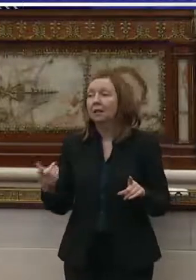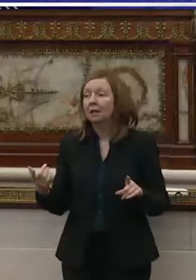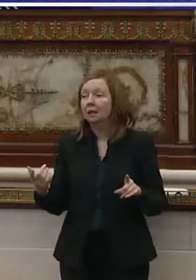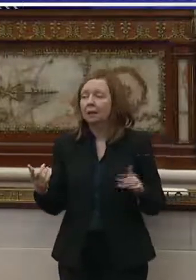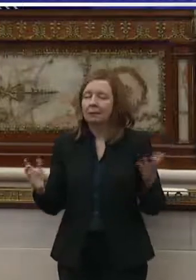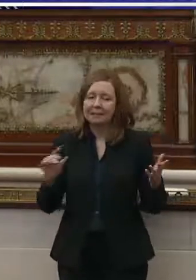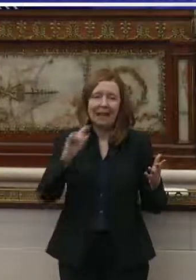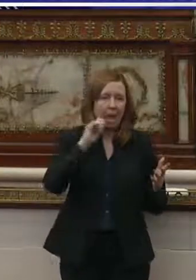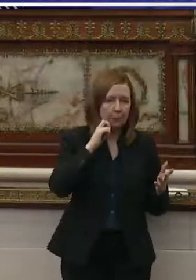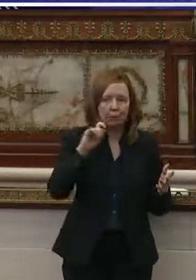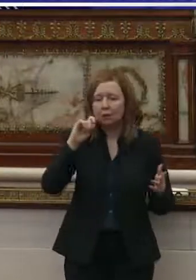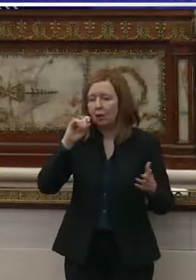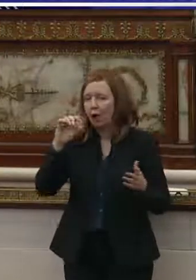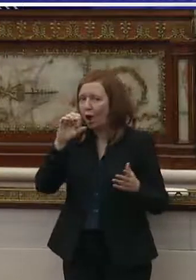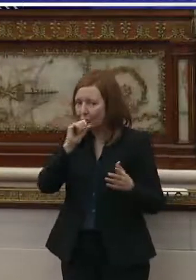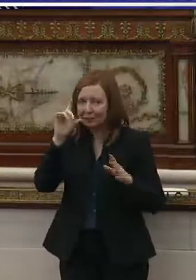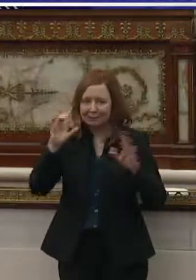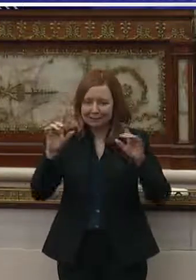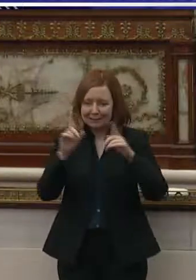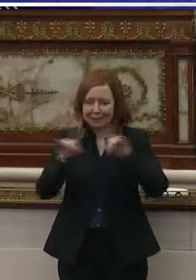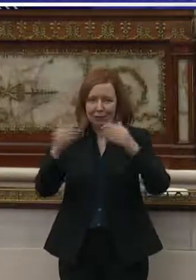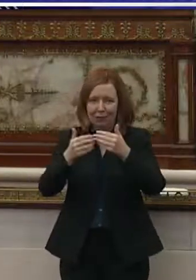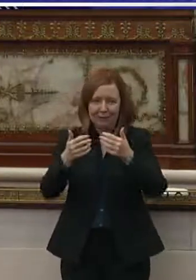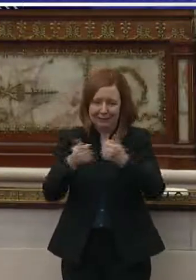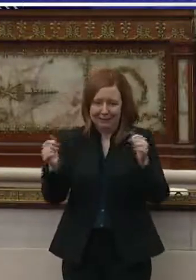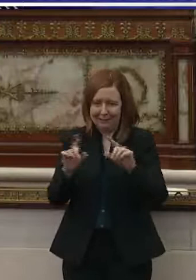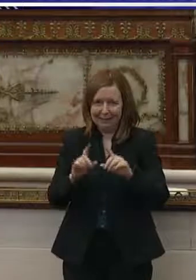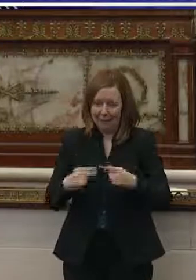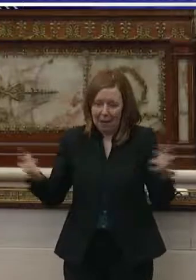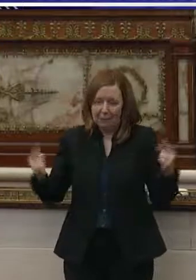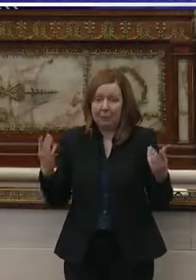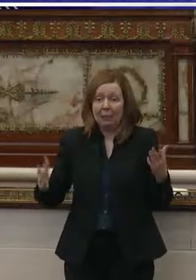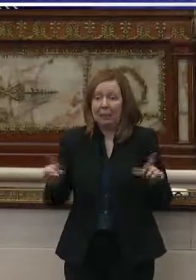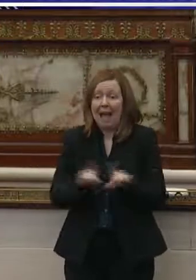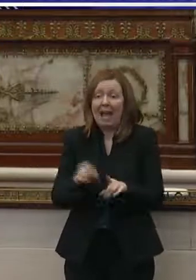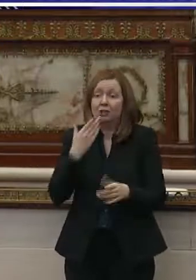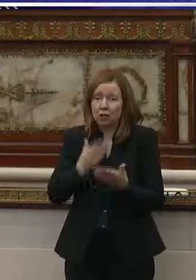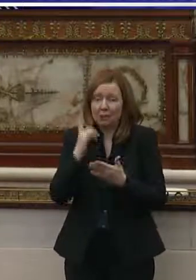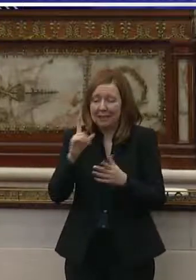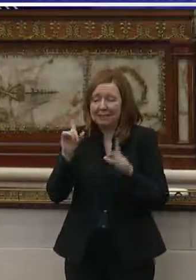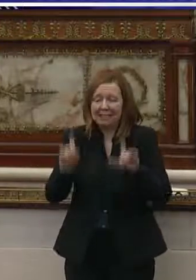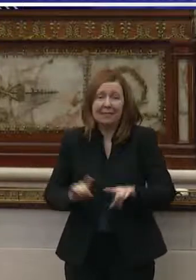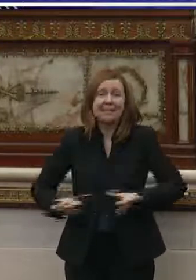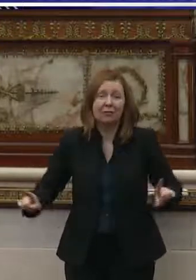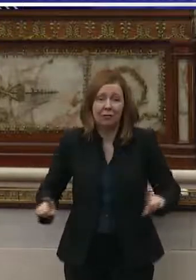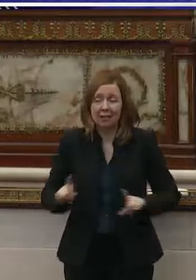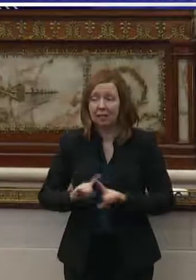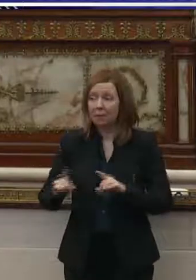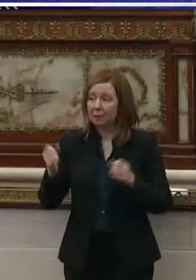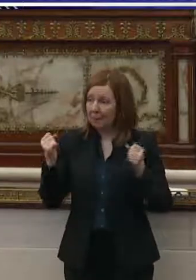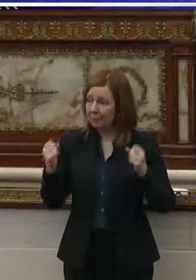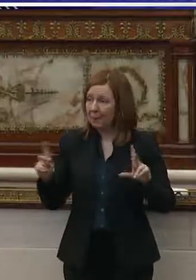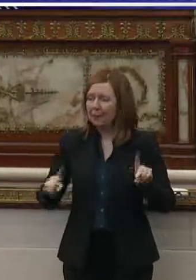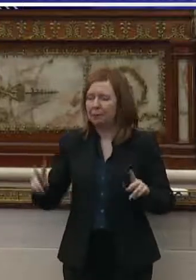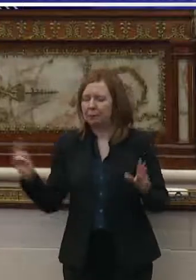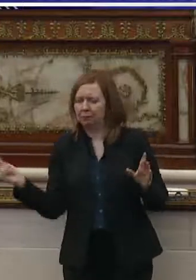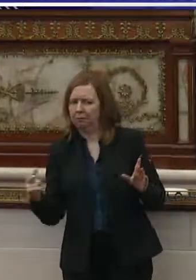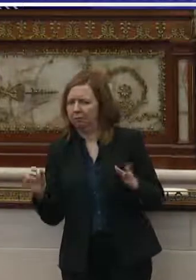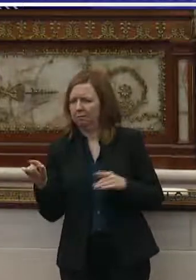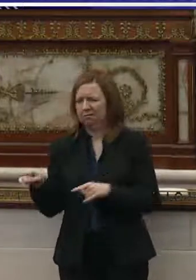and oranges because it was tested in a different population at a different time. So maybe it's as good, but many people would perceive it as being not quite as